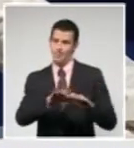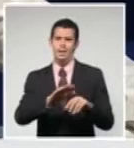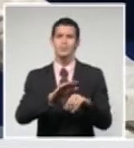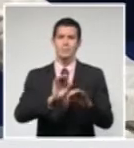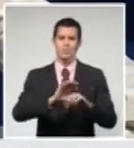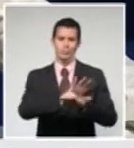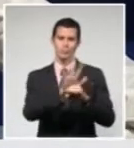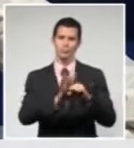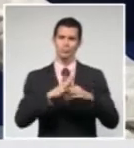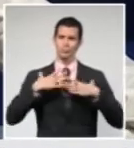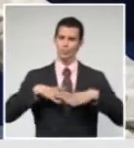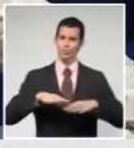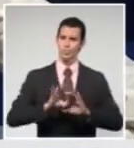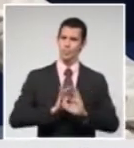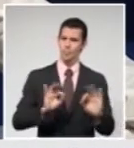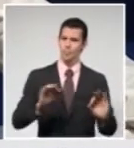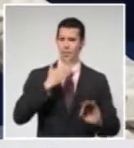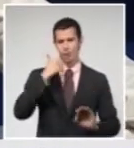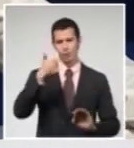in Cuba.